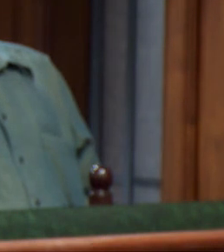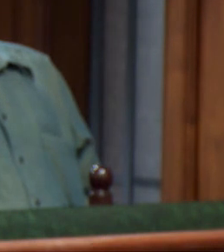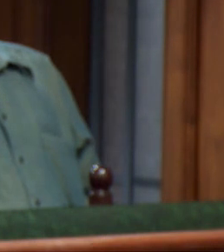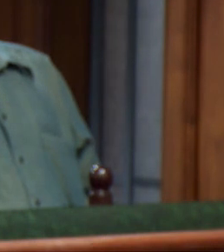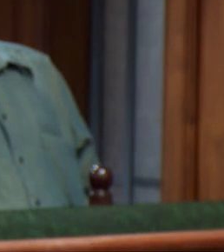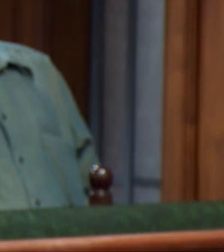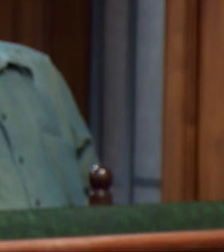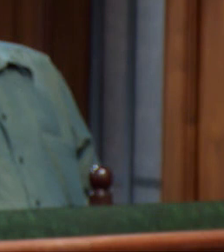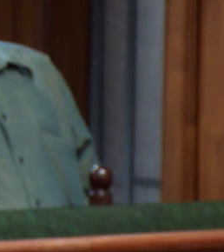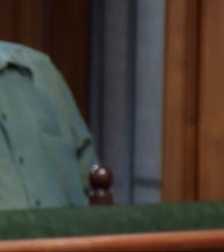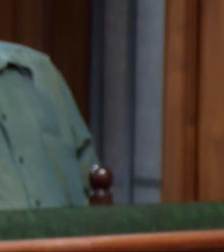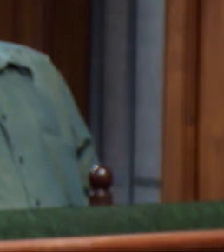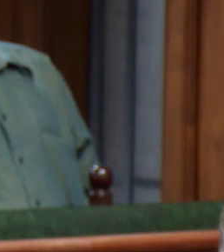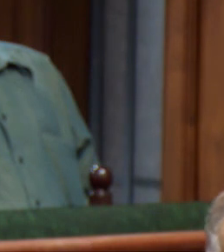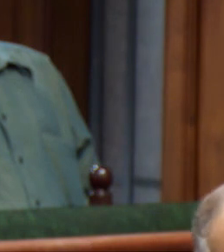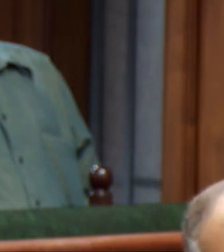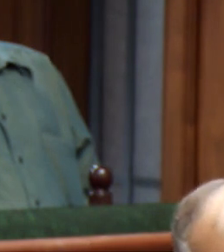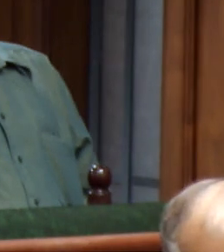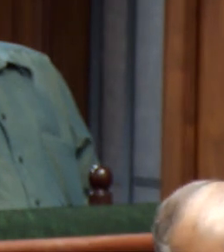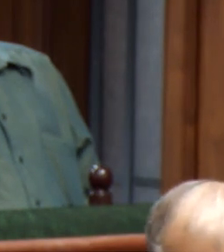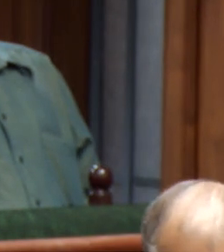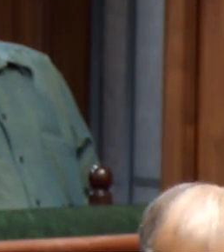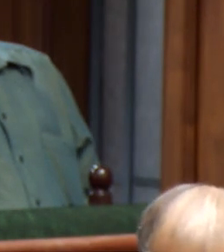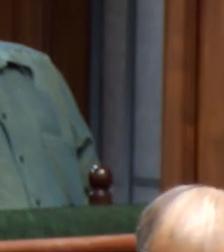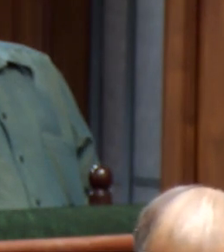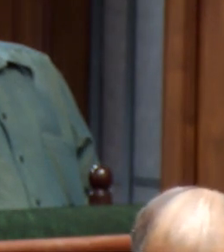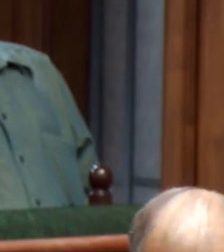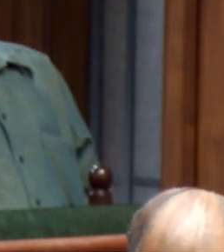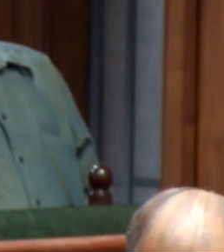comments from the opposition side.